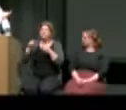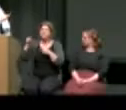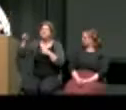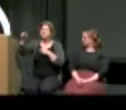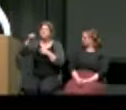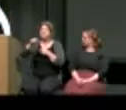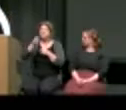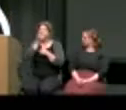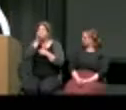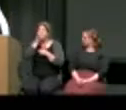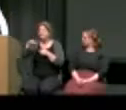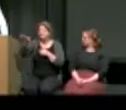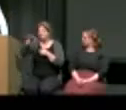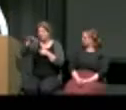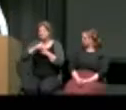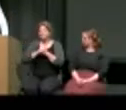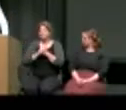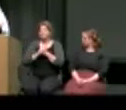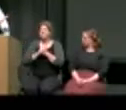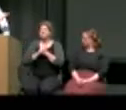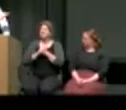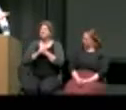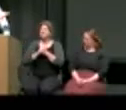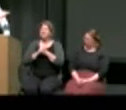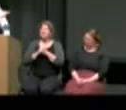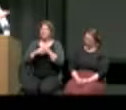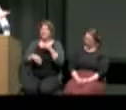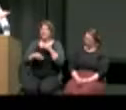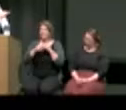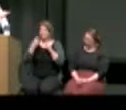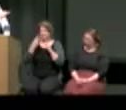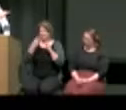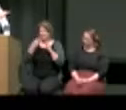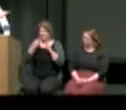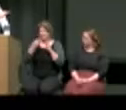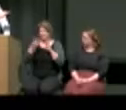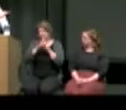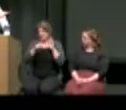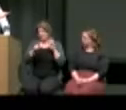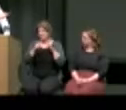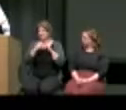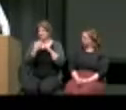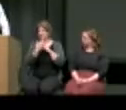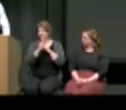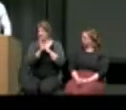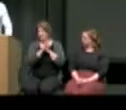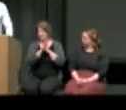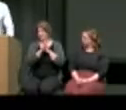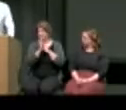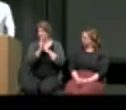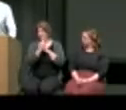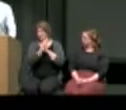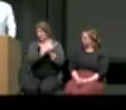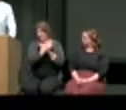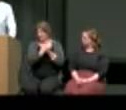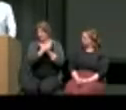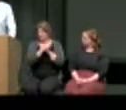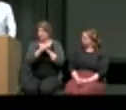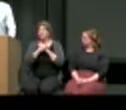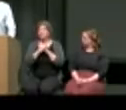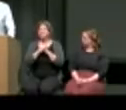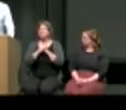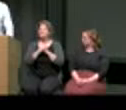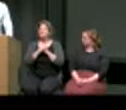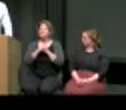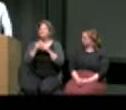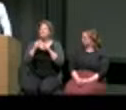there. And then did just want to mention, you can't see it on the screen, but off to the right of our staging area there